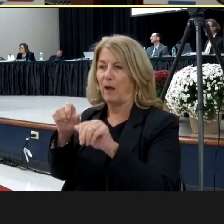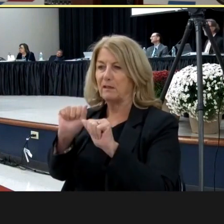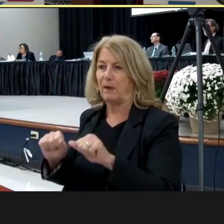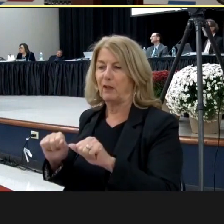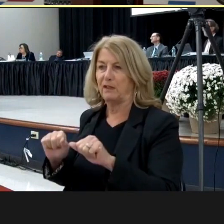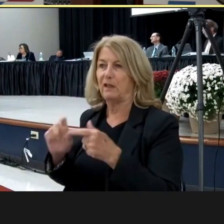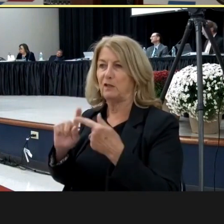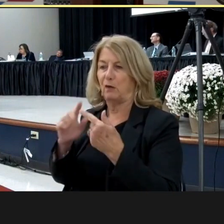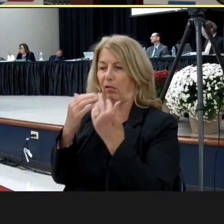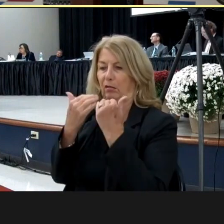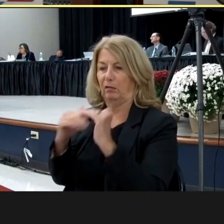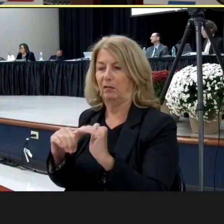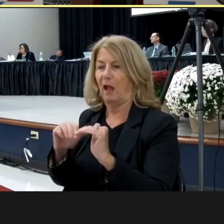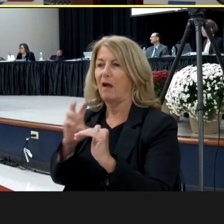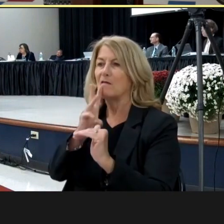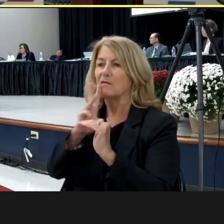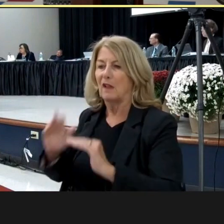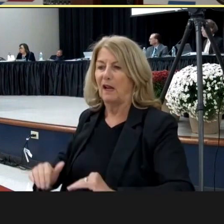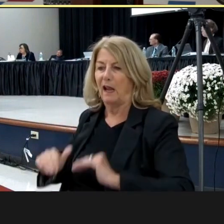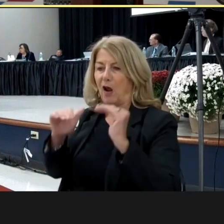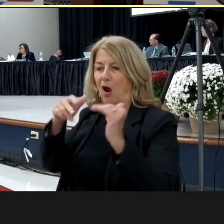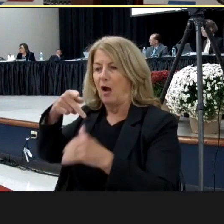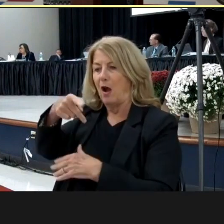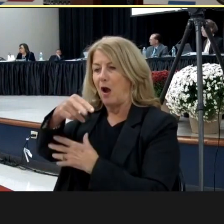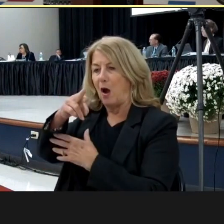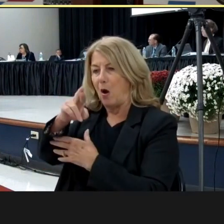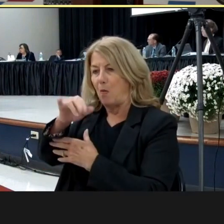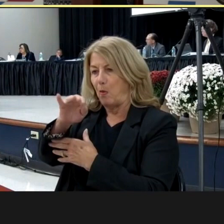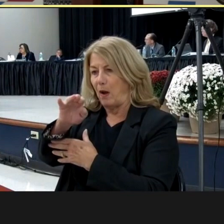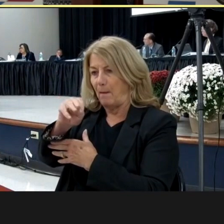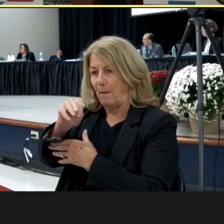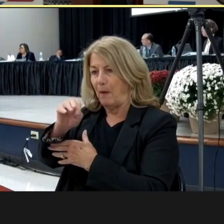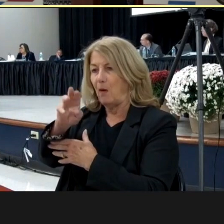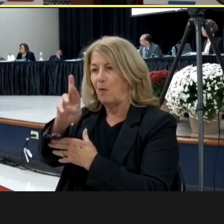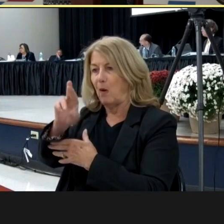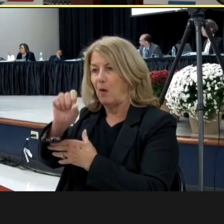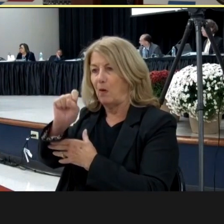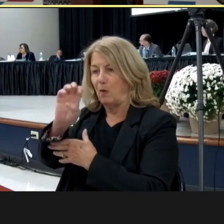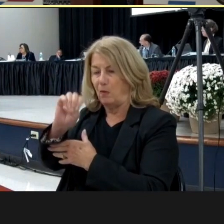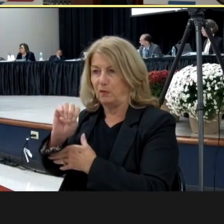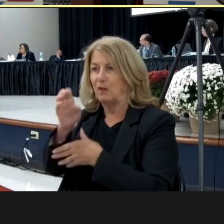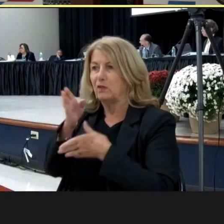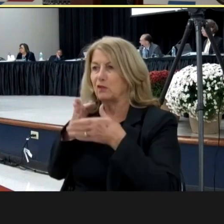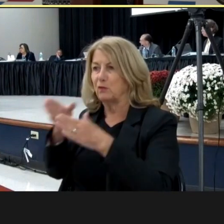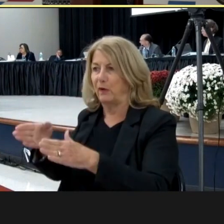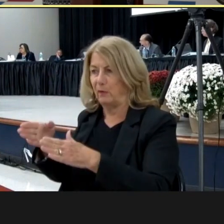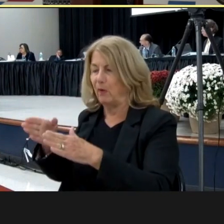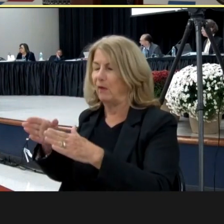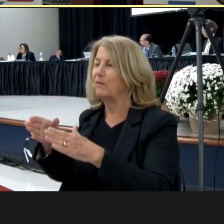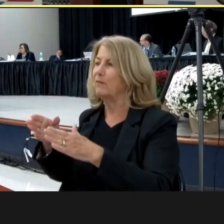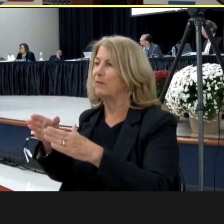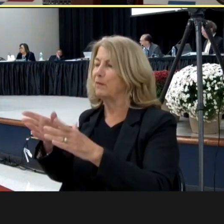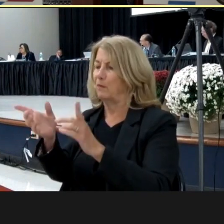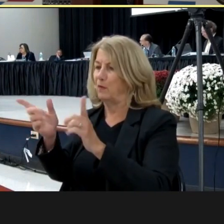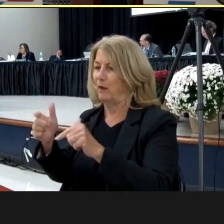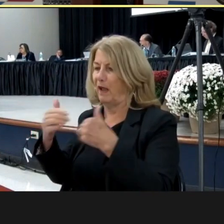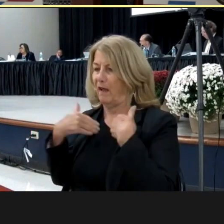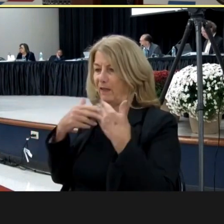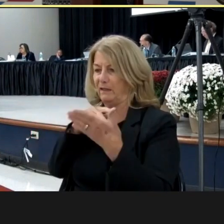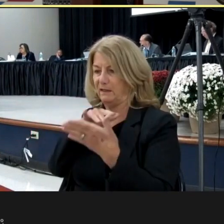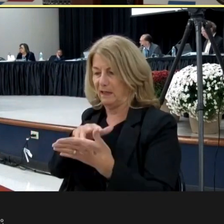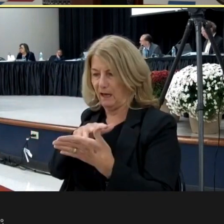along Primrose Creek because we have added significant area to the 100-year floodplain when we did that study. So it's